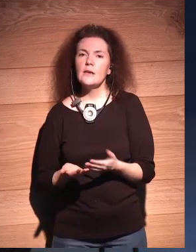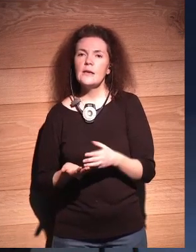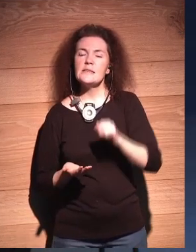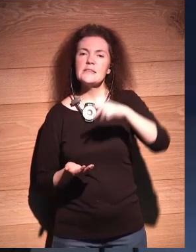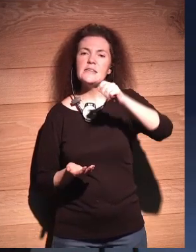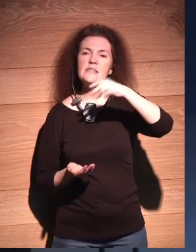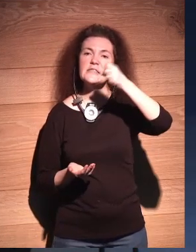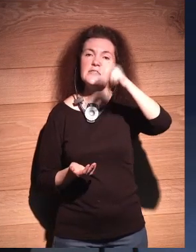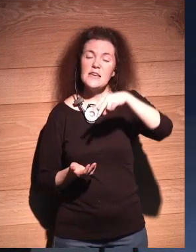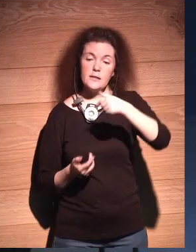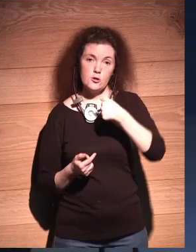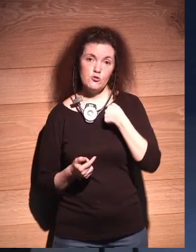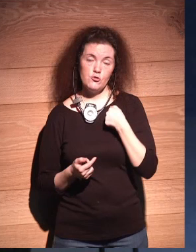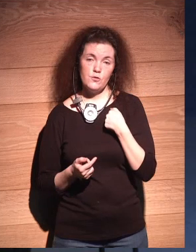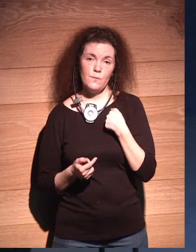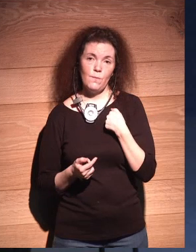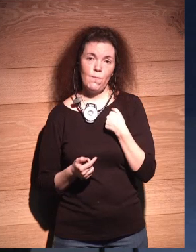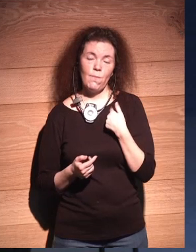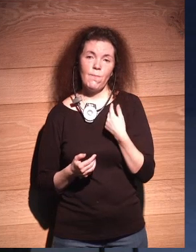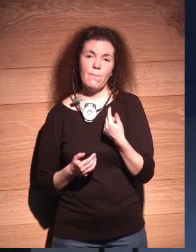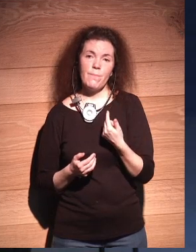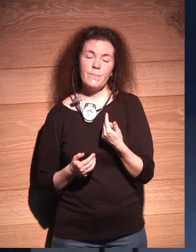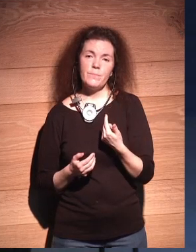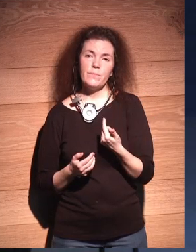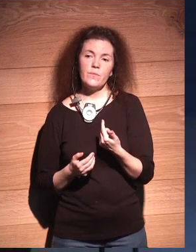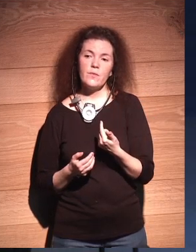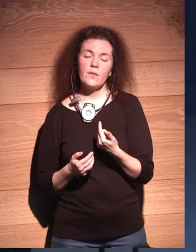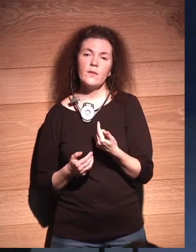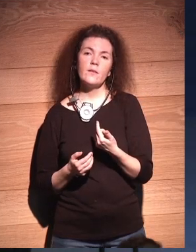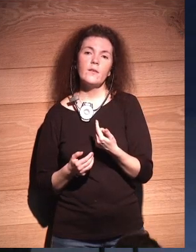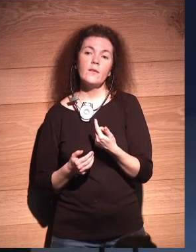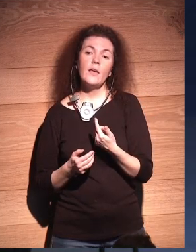we pretty much spend all our time making each other laugh.